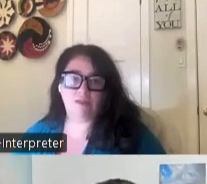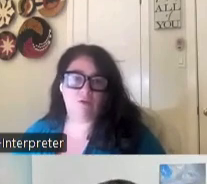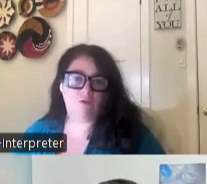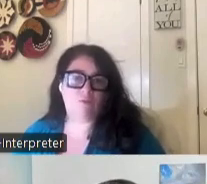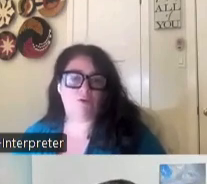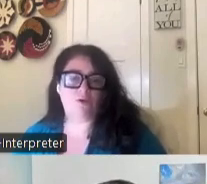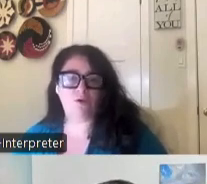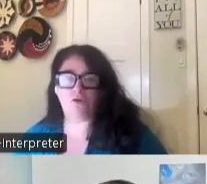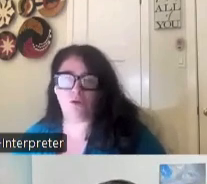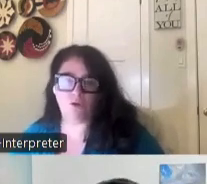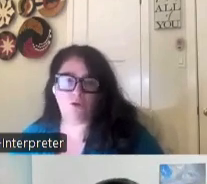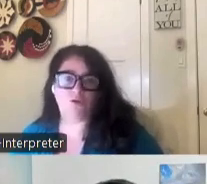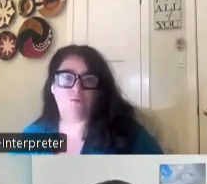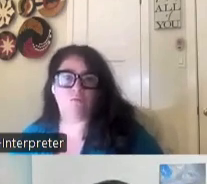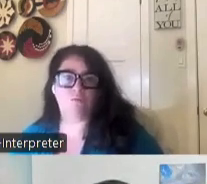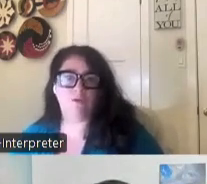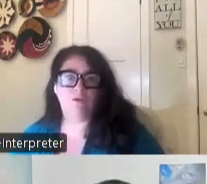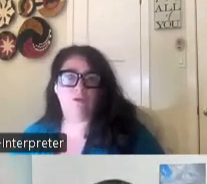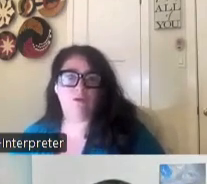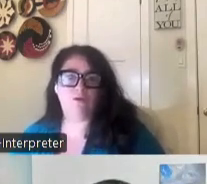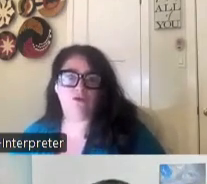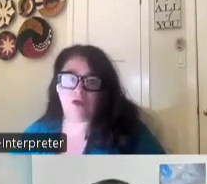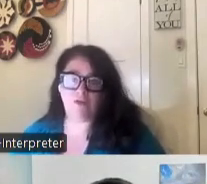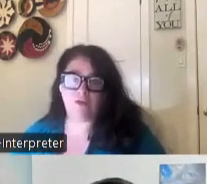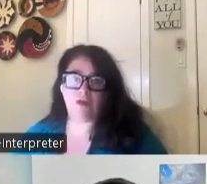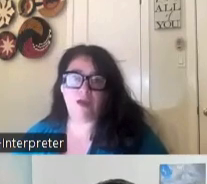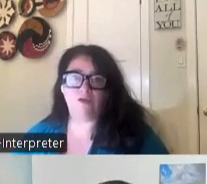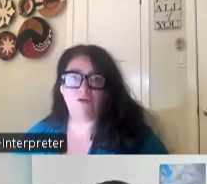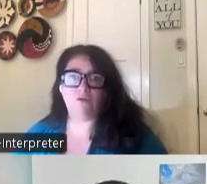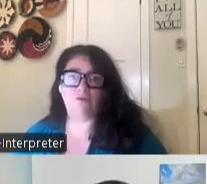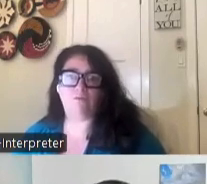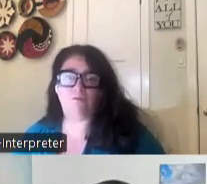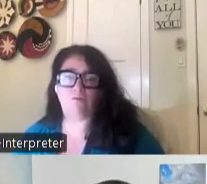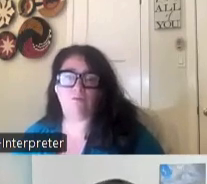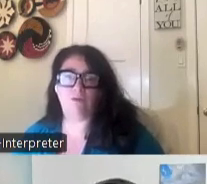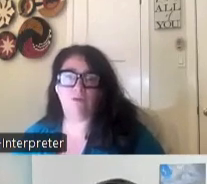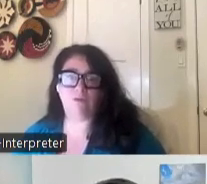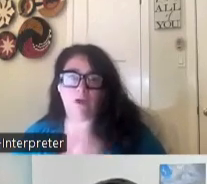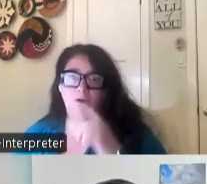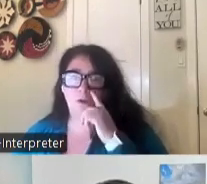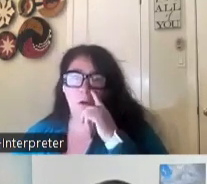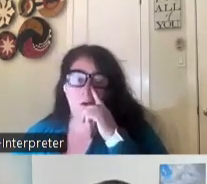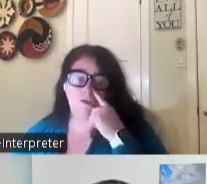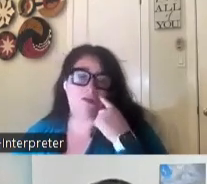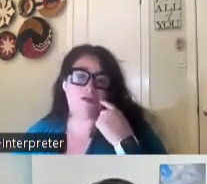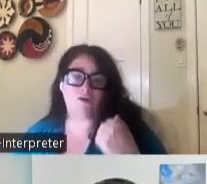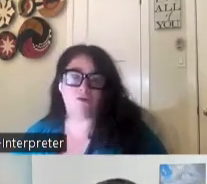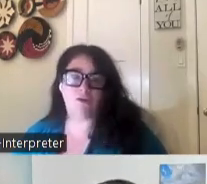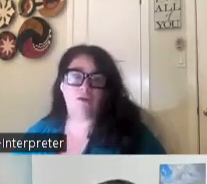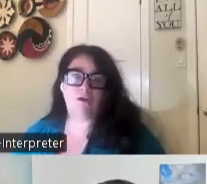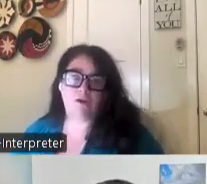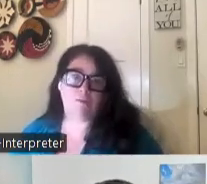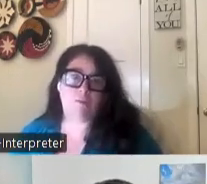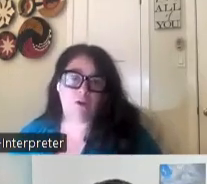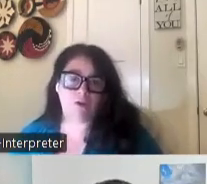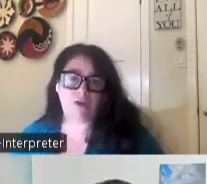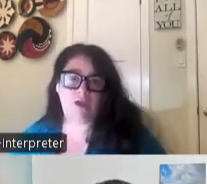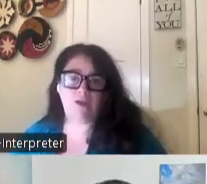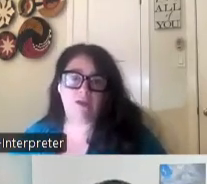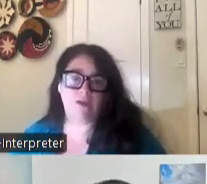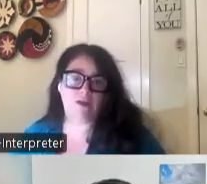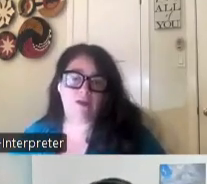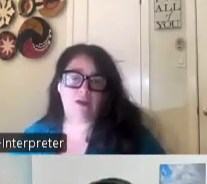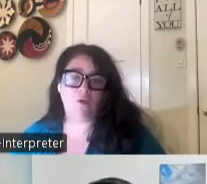temperature targets set forth in the Paris Accords or other international climate agreements, reports like the IPCC report,